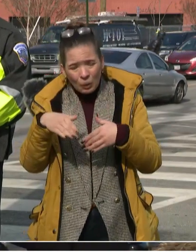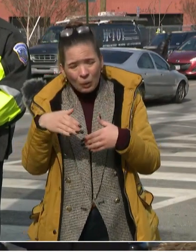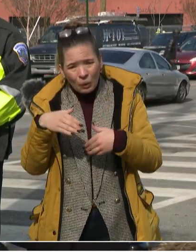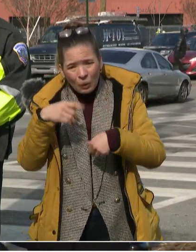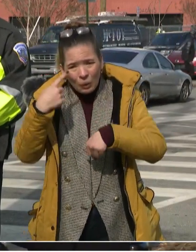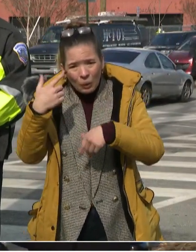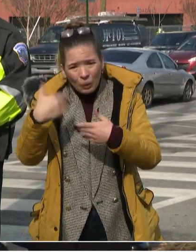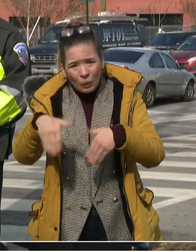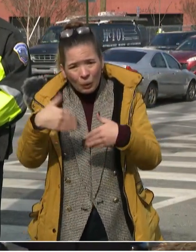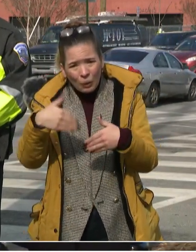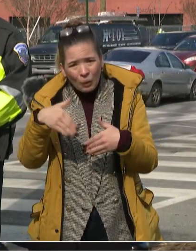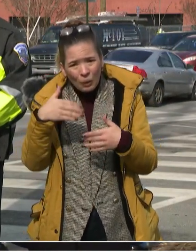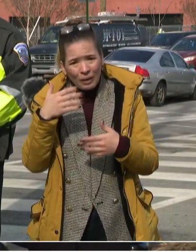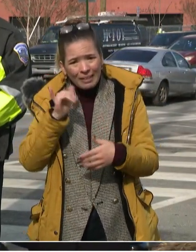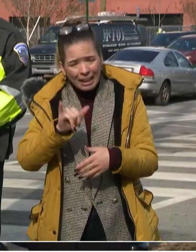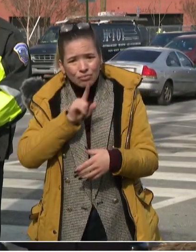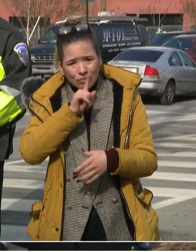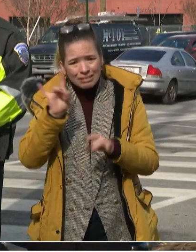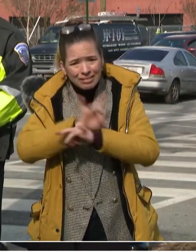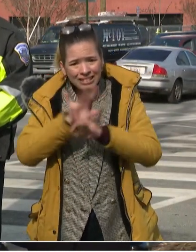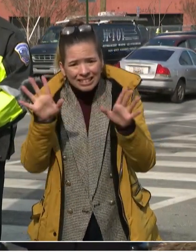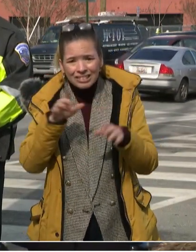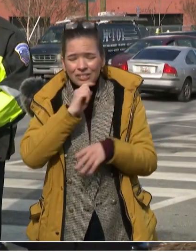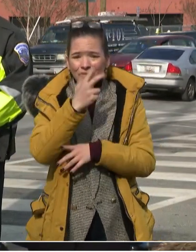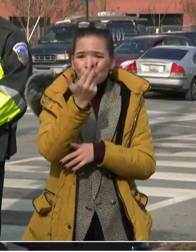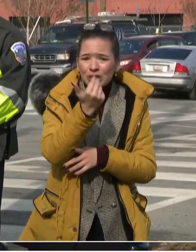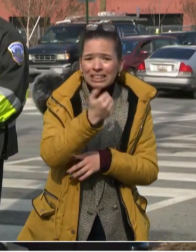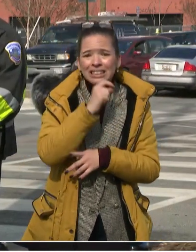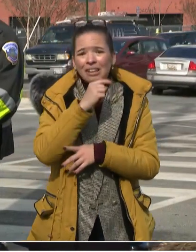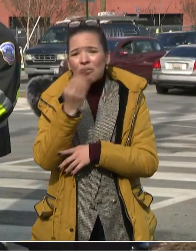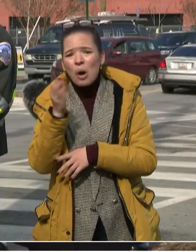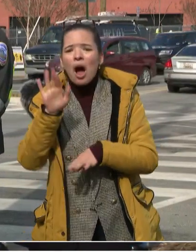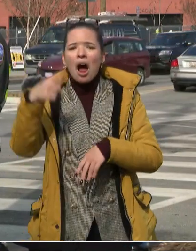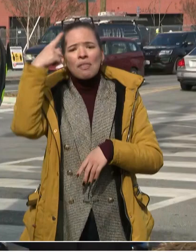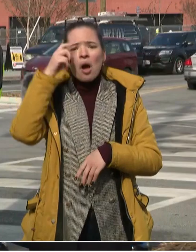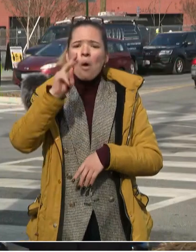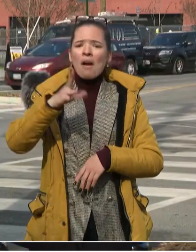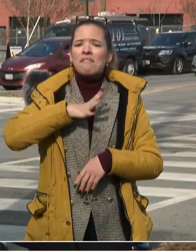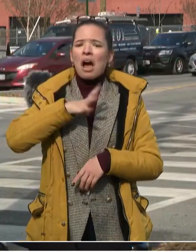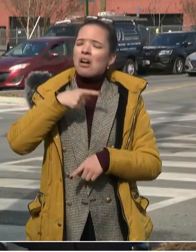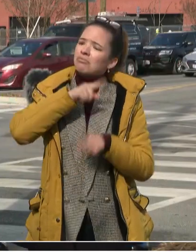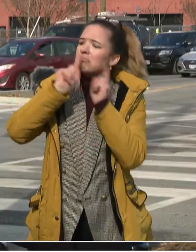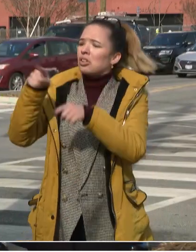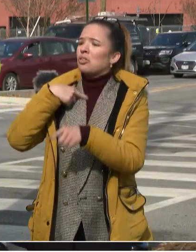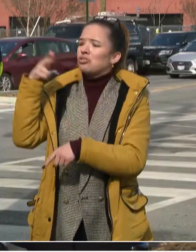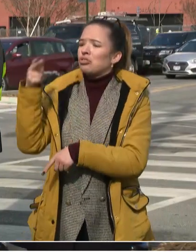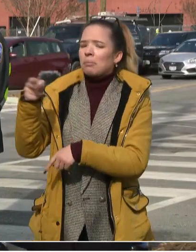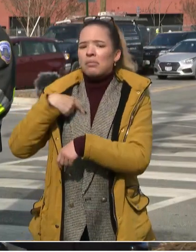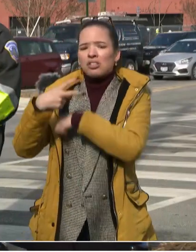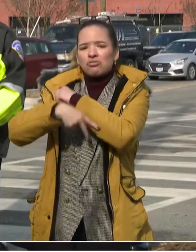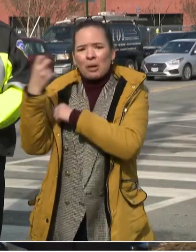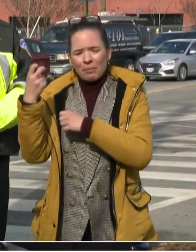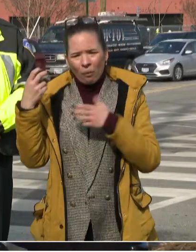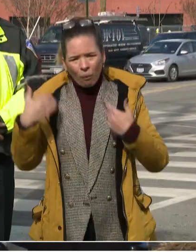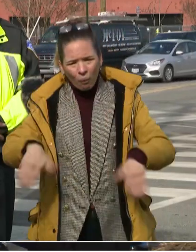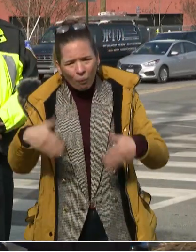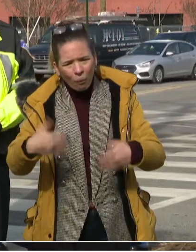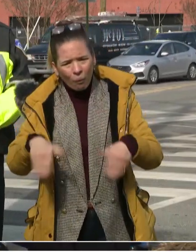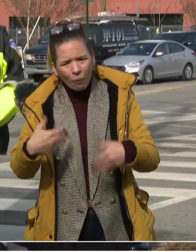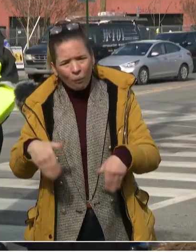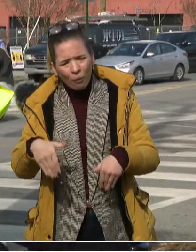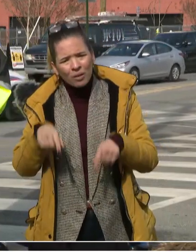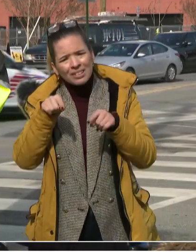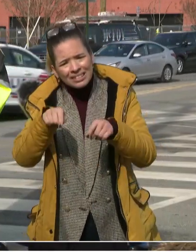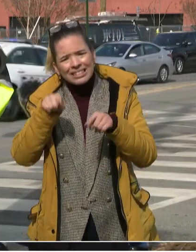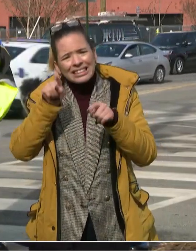13 or 14-year-old one time thought it was okay to put a gun in somebody's face and take their car, we have to look at what we're doing here.